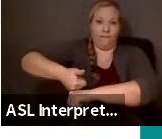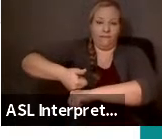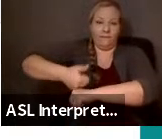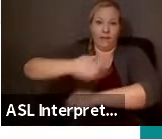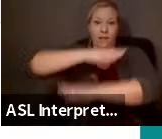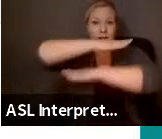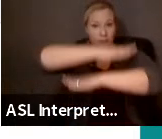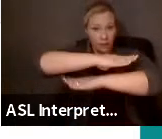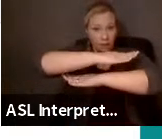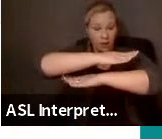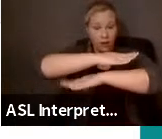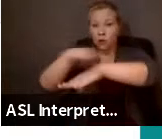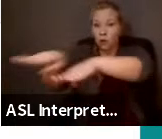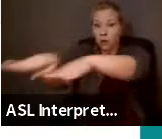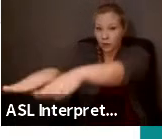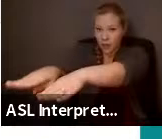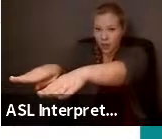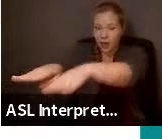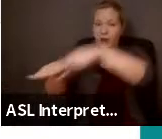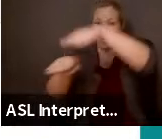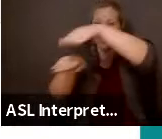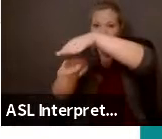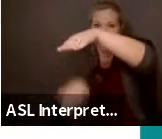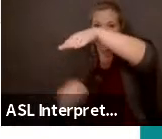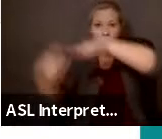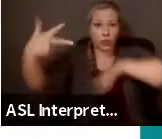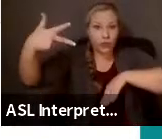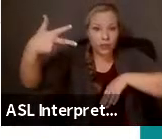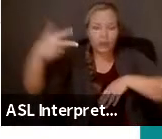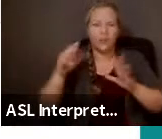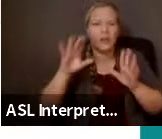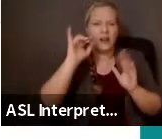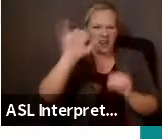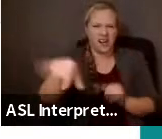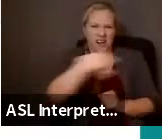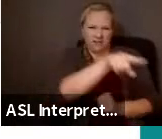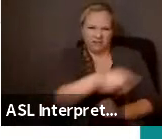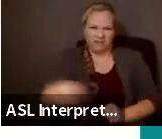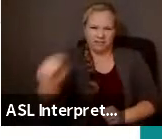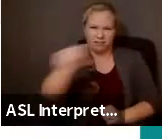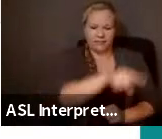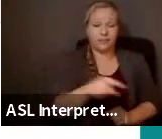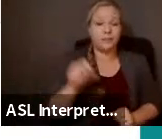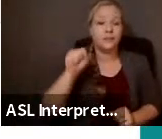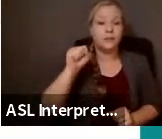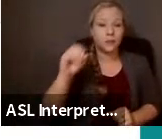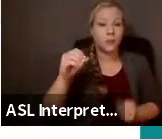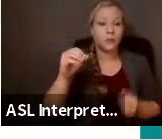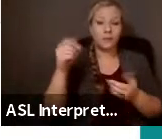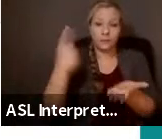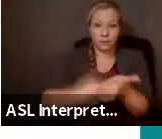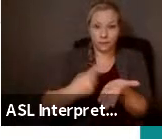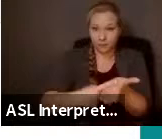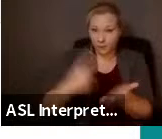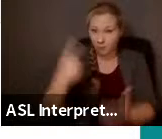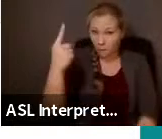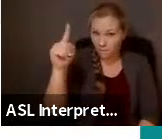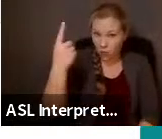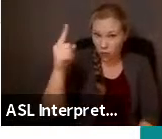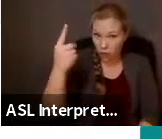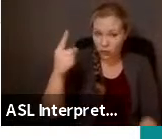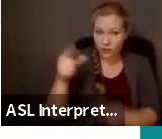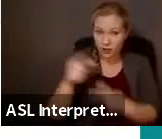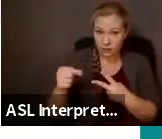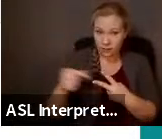ways that the shared use path fits into the design. So with option 1, we